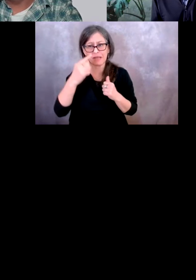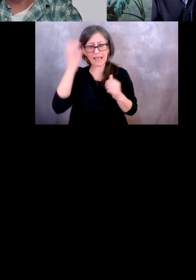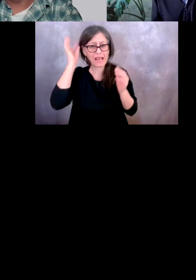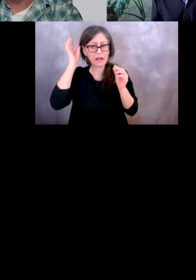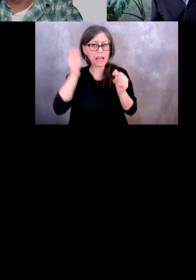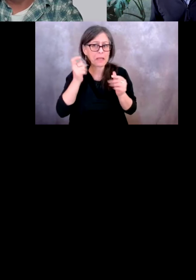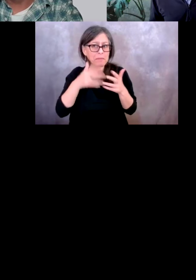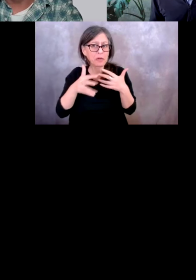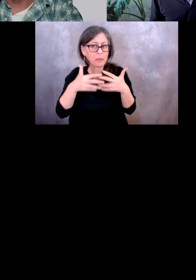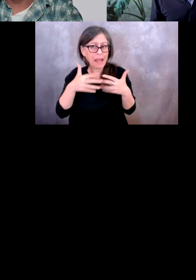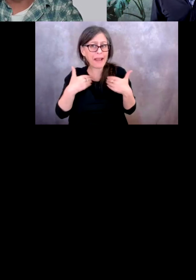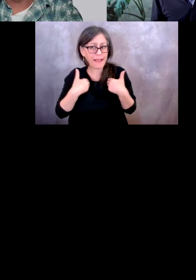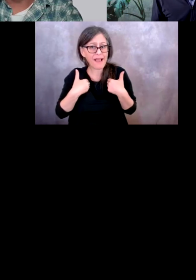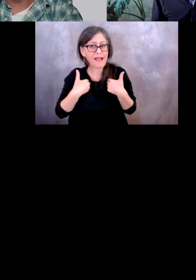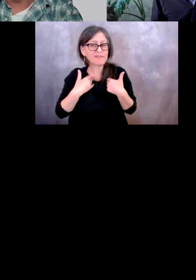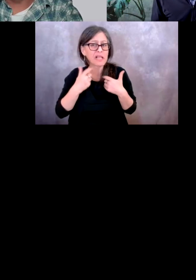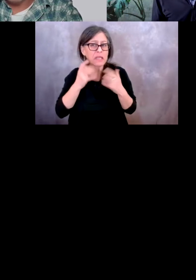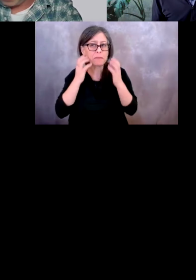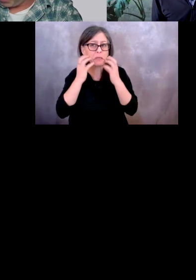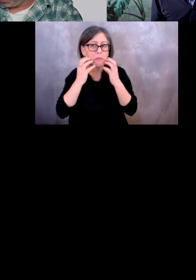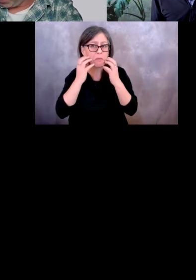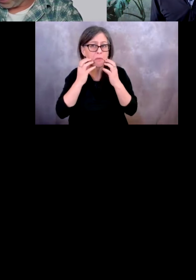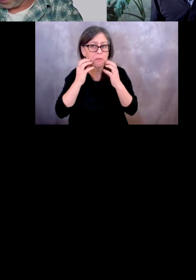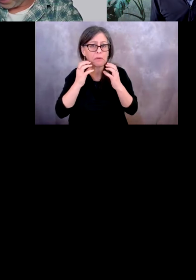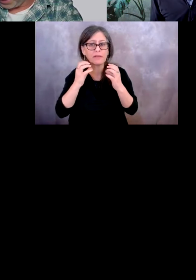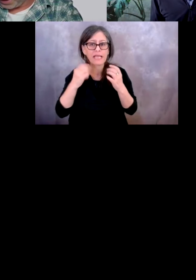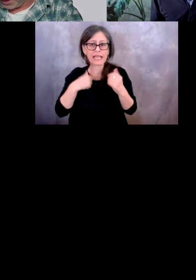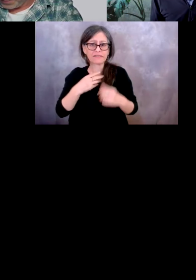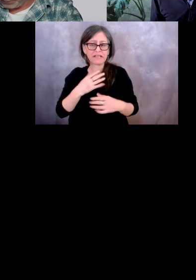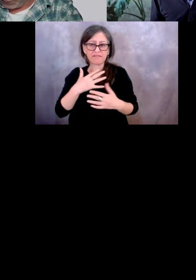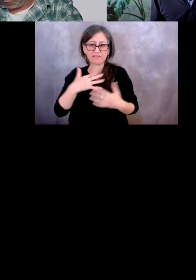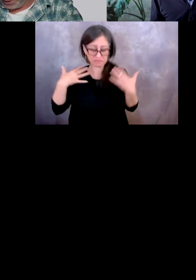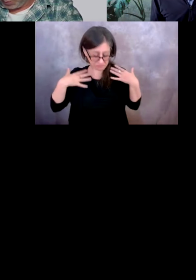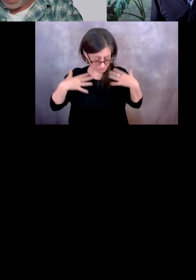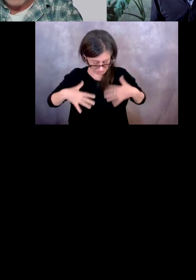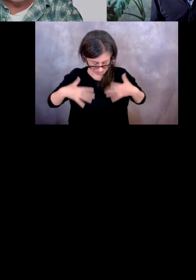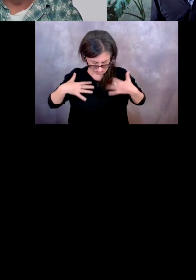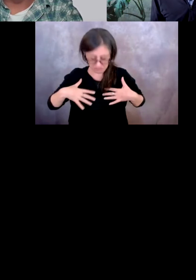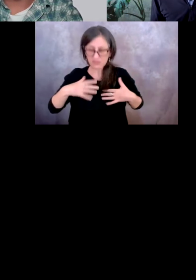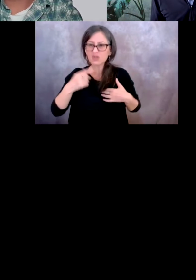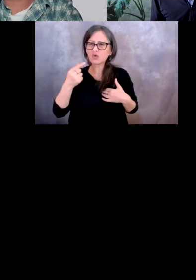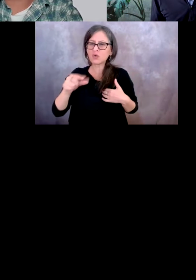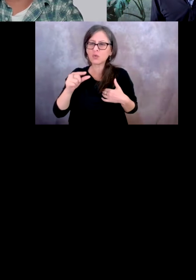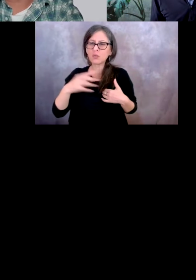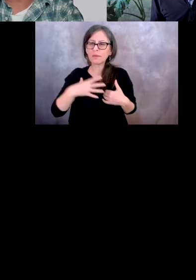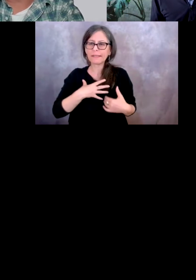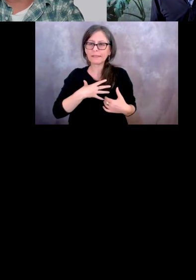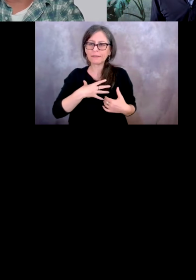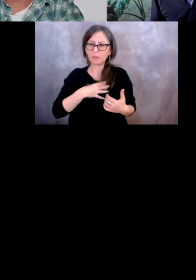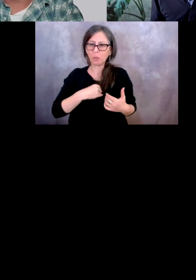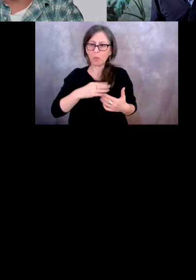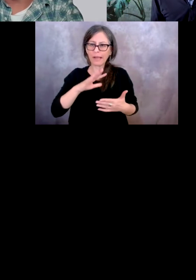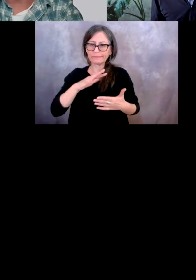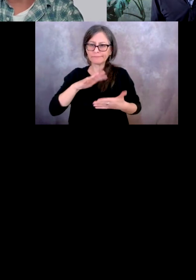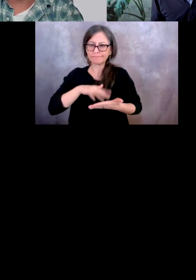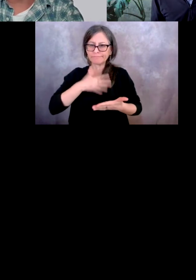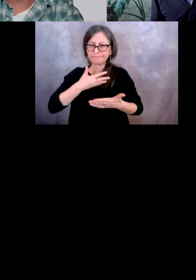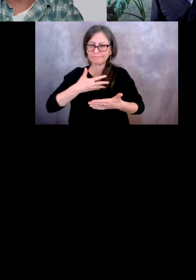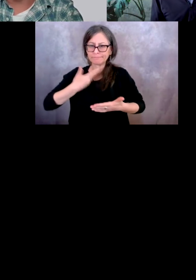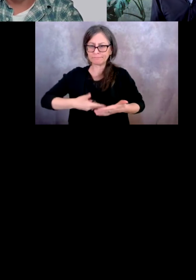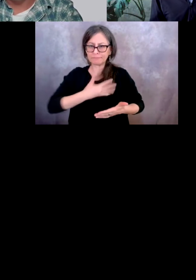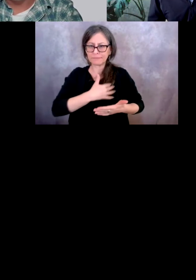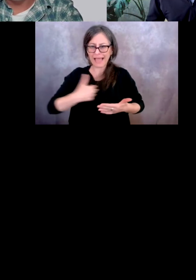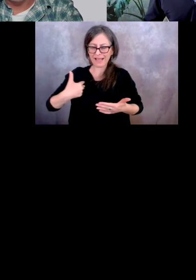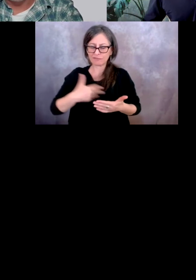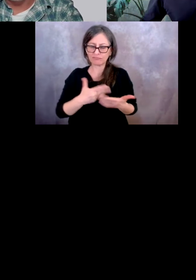little bit of gray, a little scruffy beard, and I'm wearing a green and white checkered shirt. Again, nice to